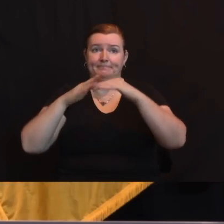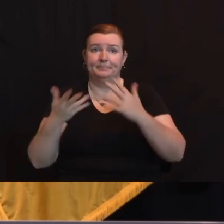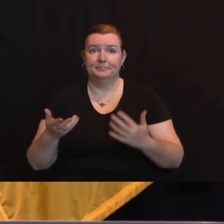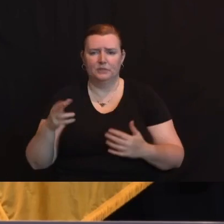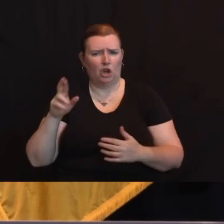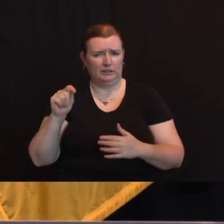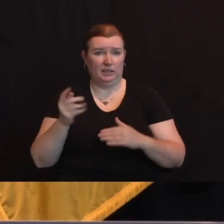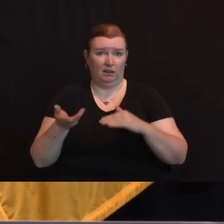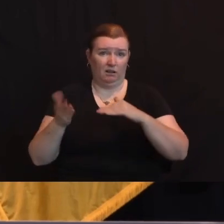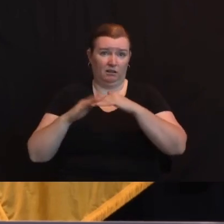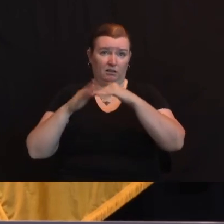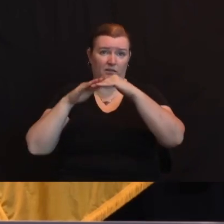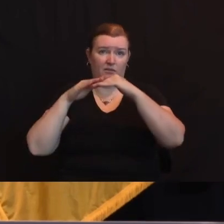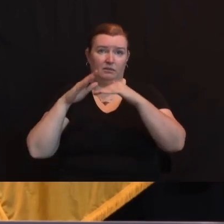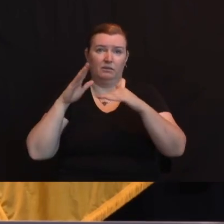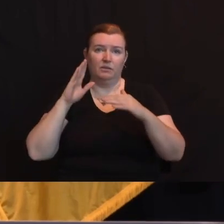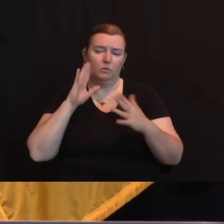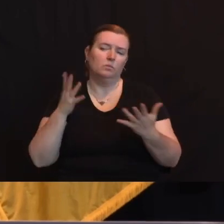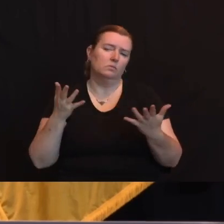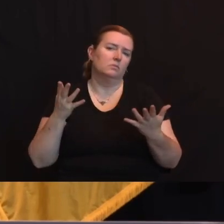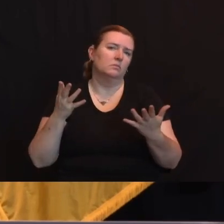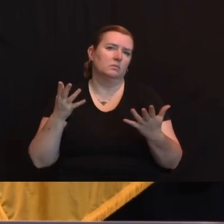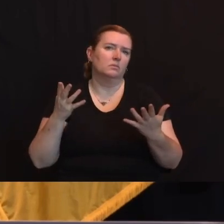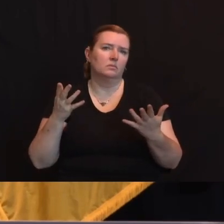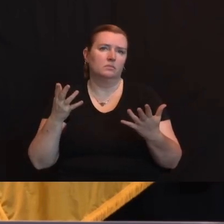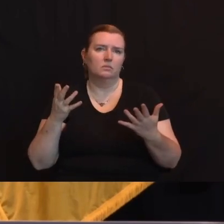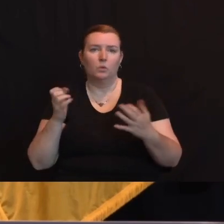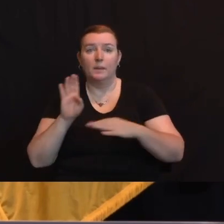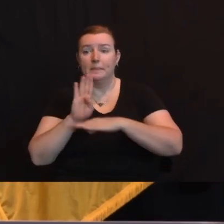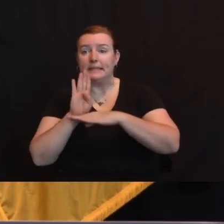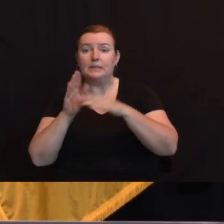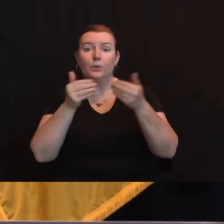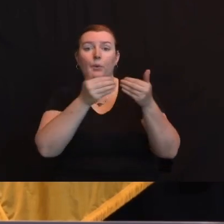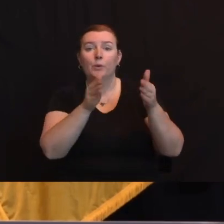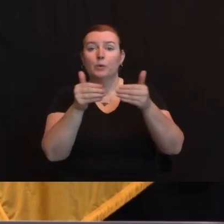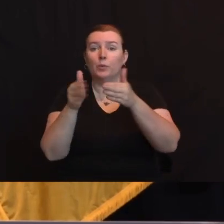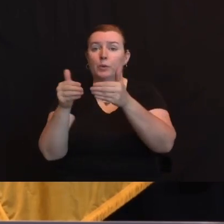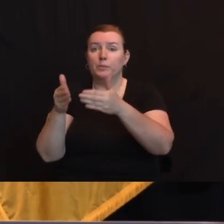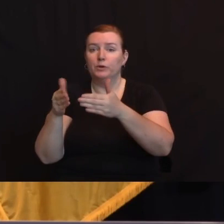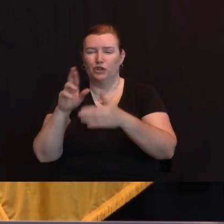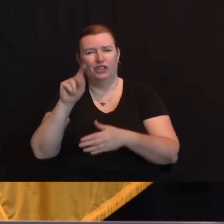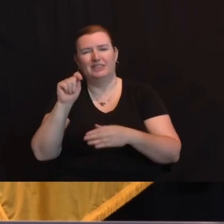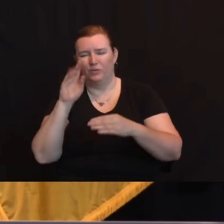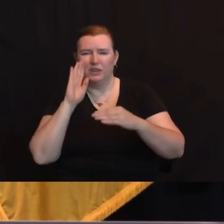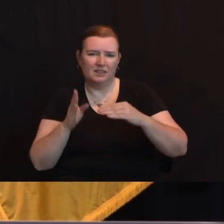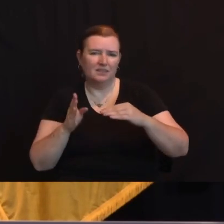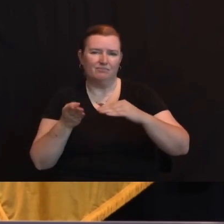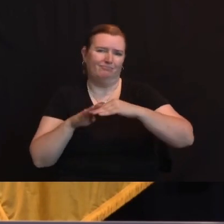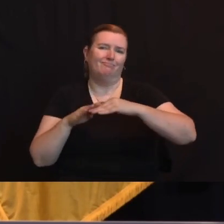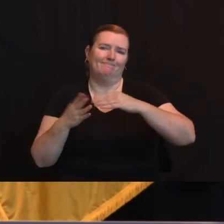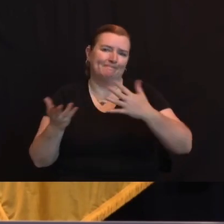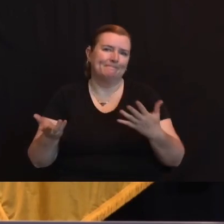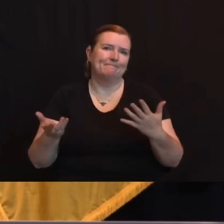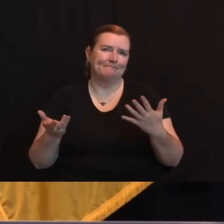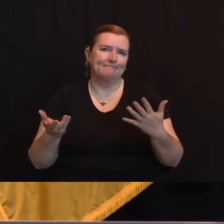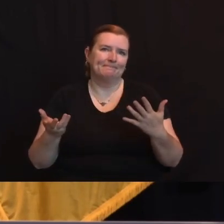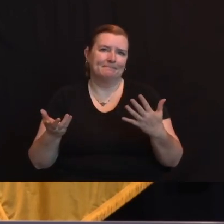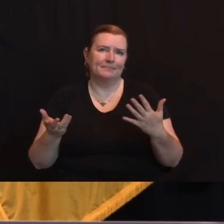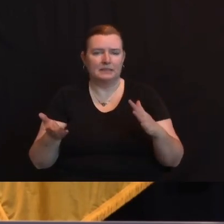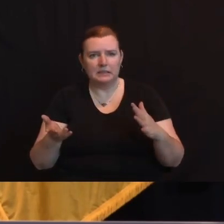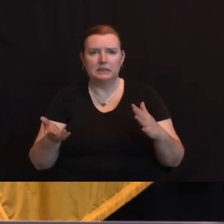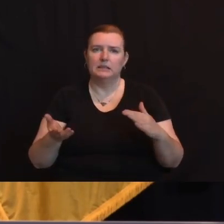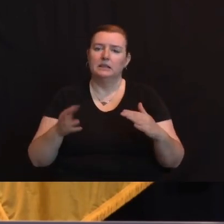for a month, that as we reopened incrementally, the number would go up. It's gone up a little bit more uncomfortably